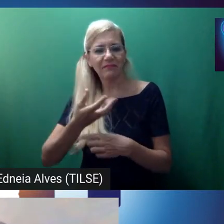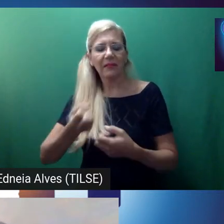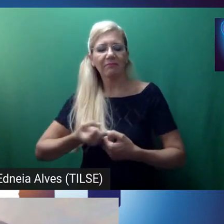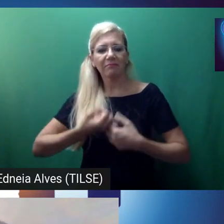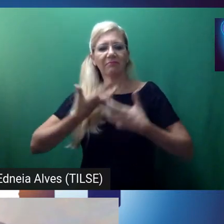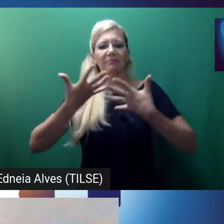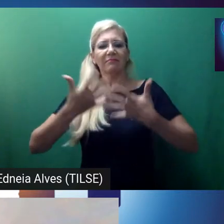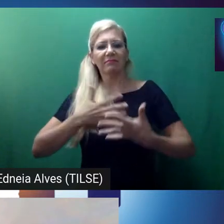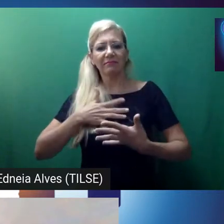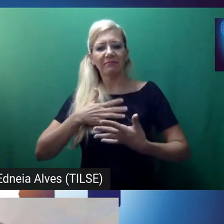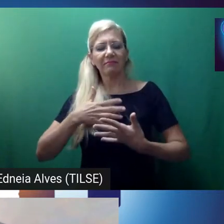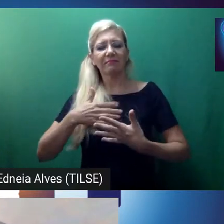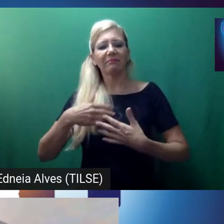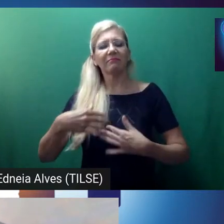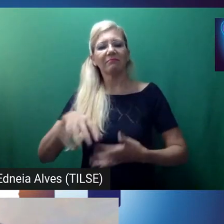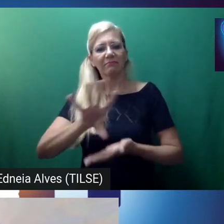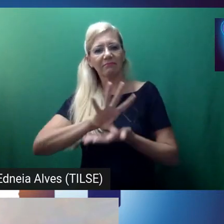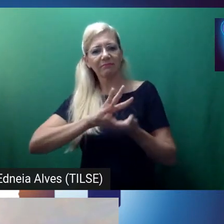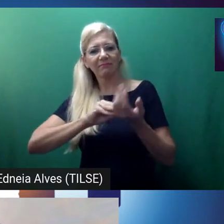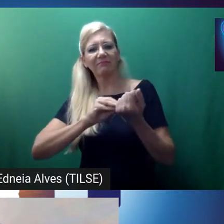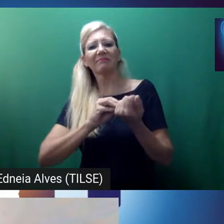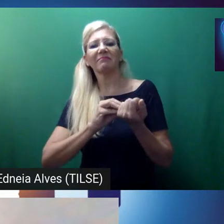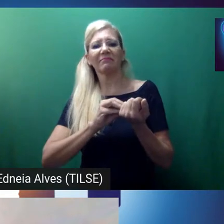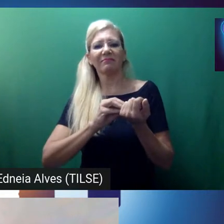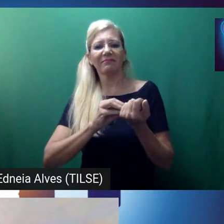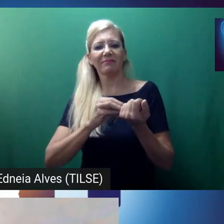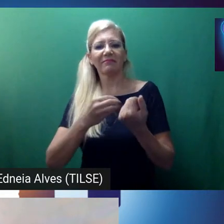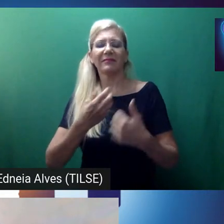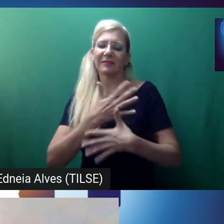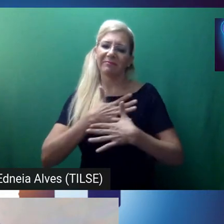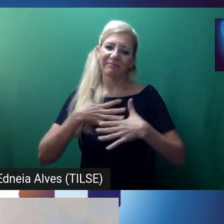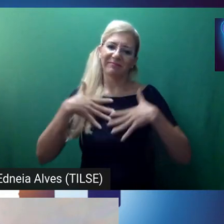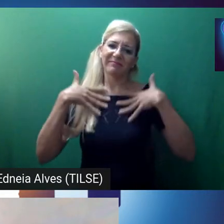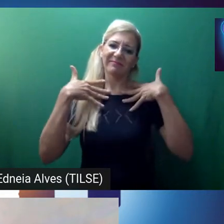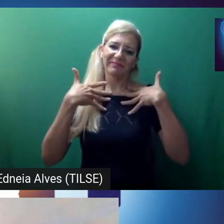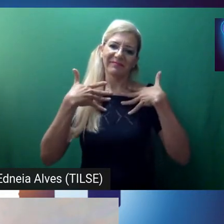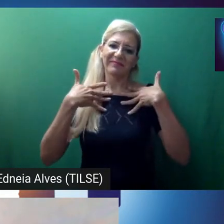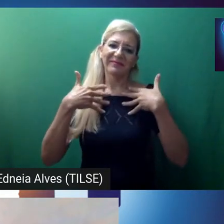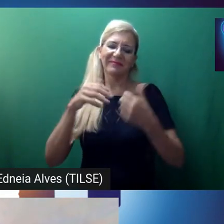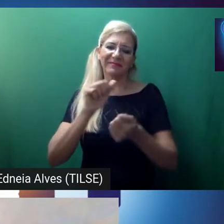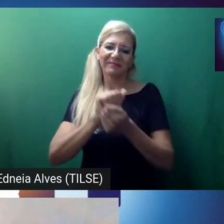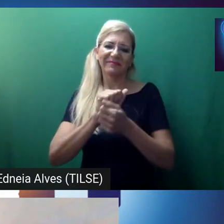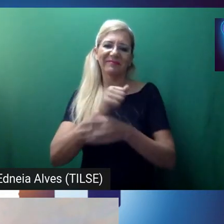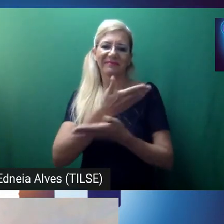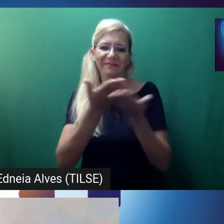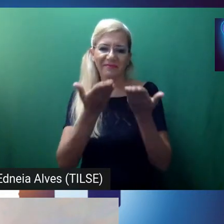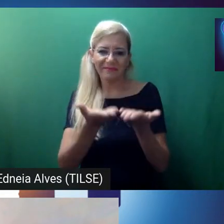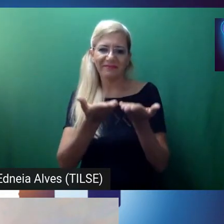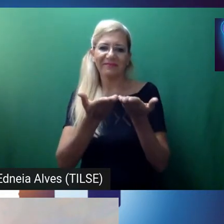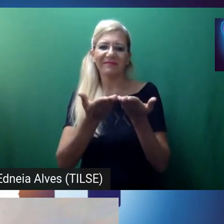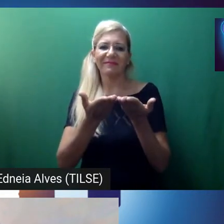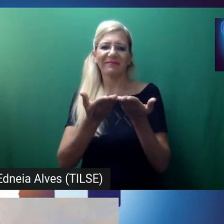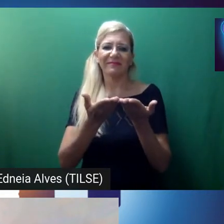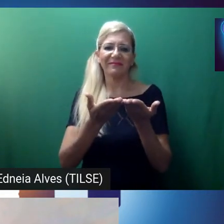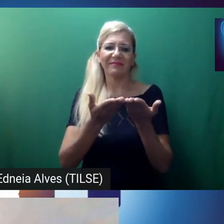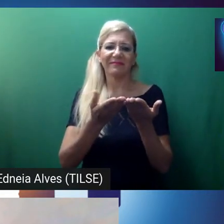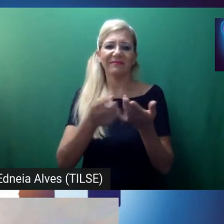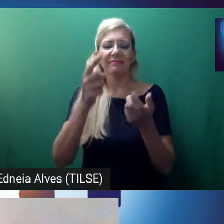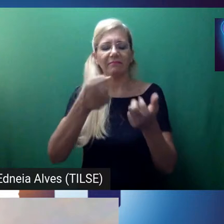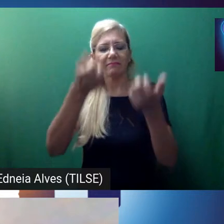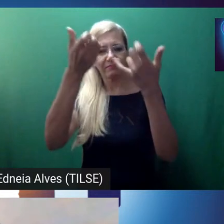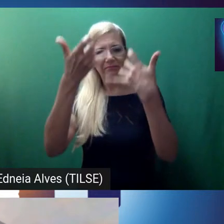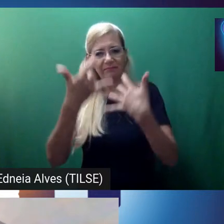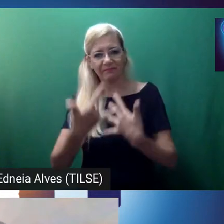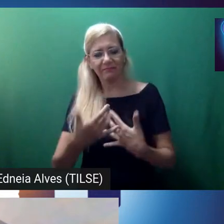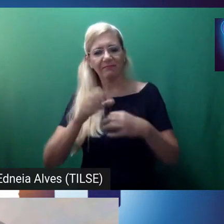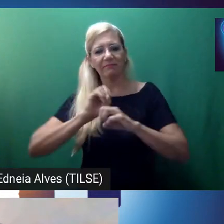that situation. You're amazing. I'm absolutely inspired by you. And as you said, education changes people.